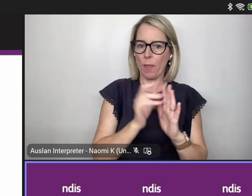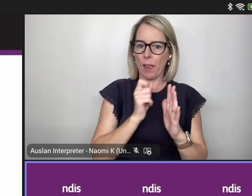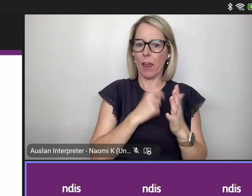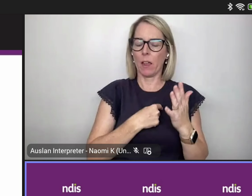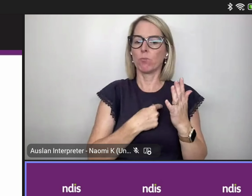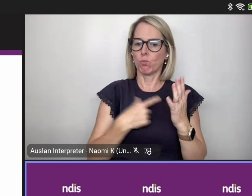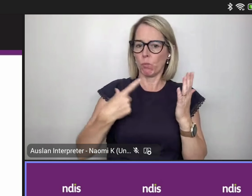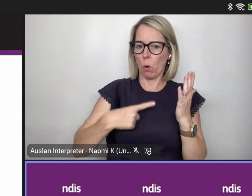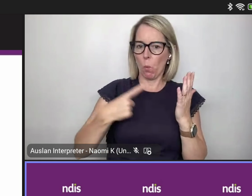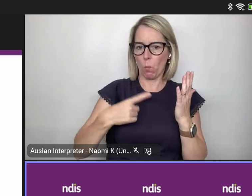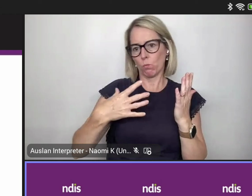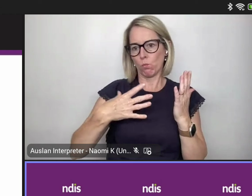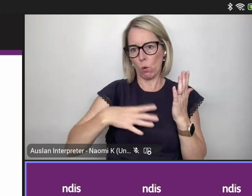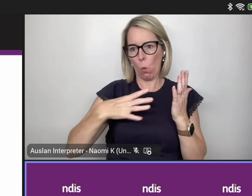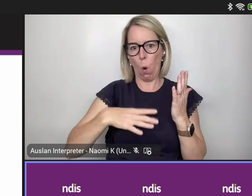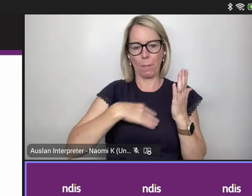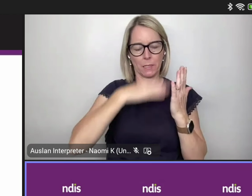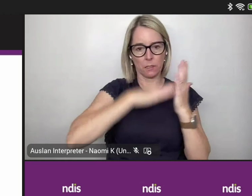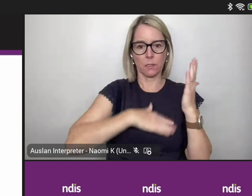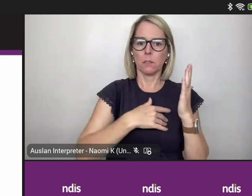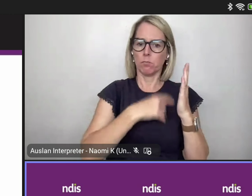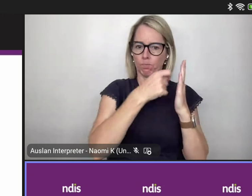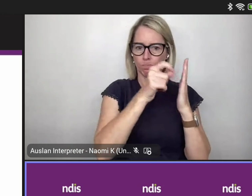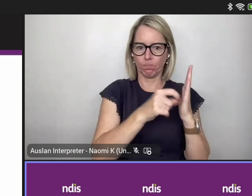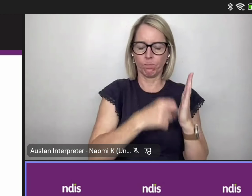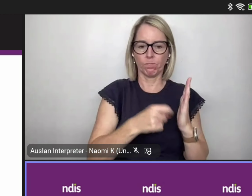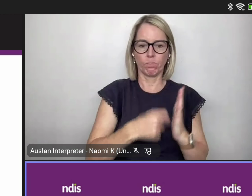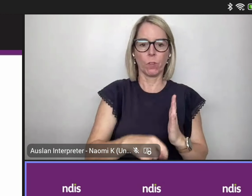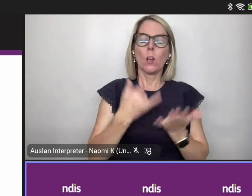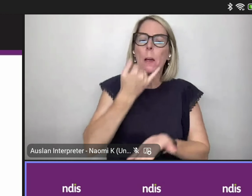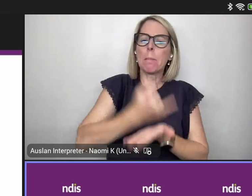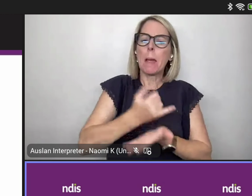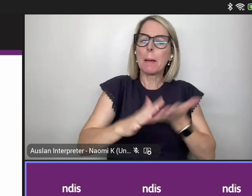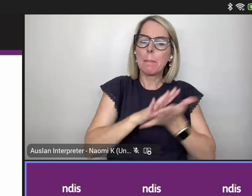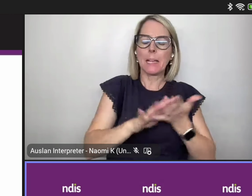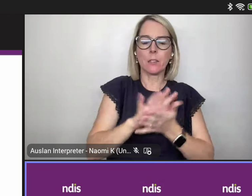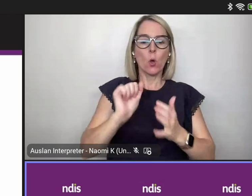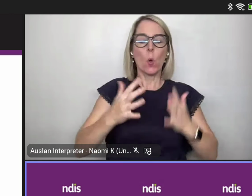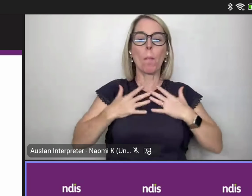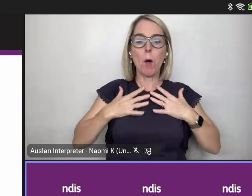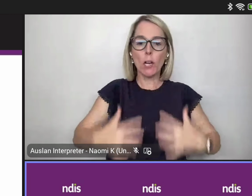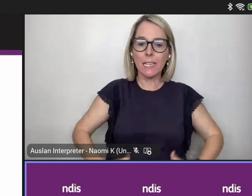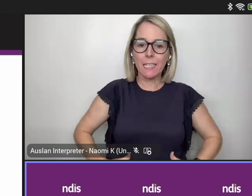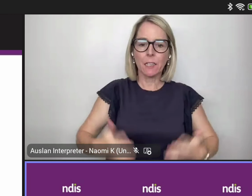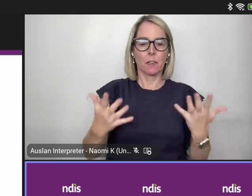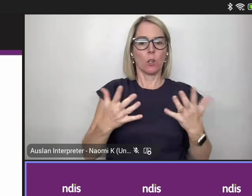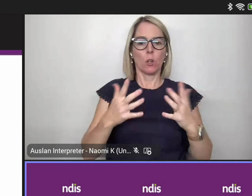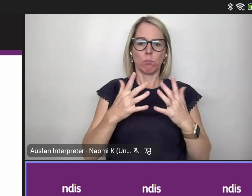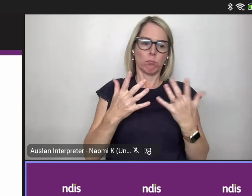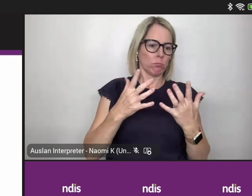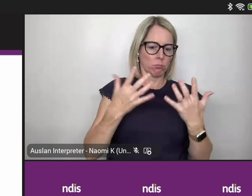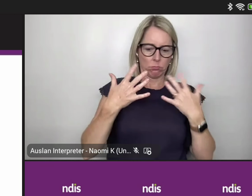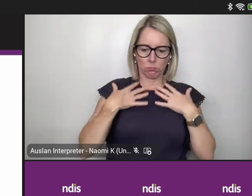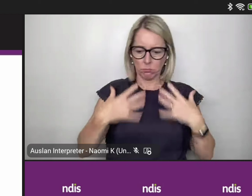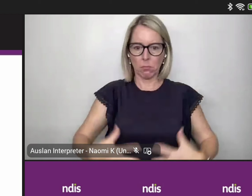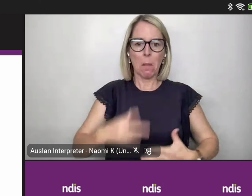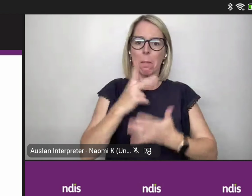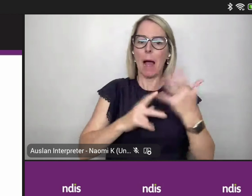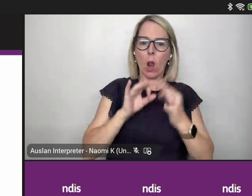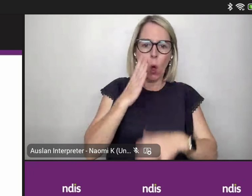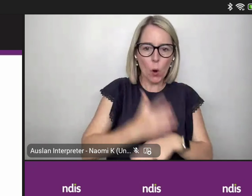An impairment is a loss or damage to your body's functions. We will use the 6 impairment categories already in the NDIS